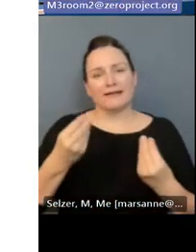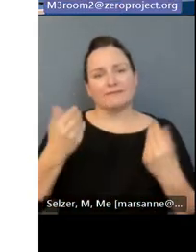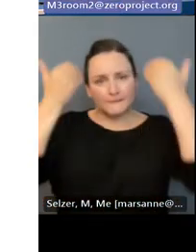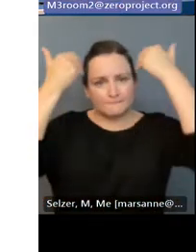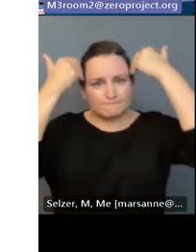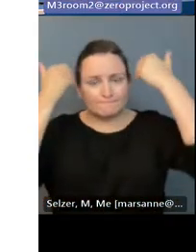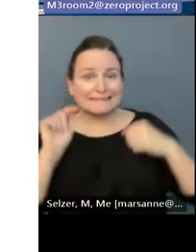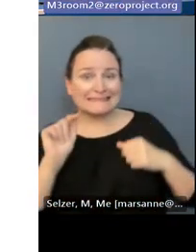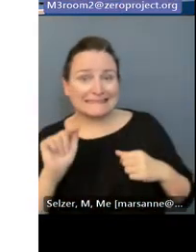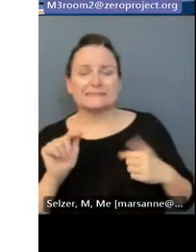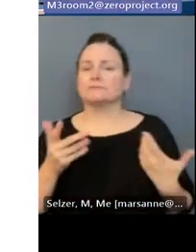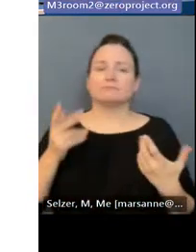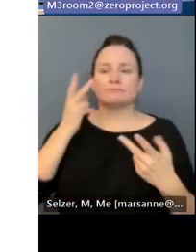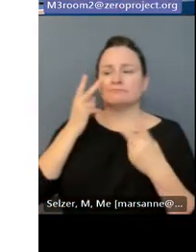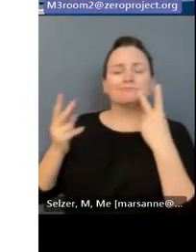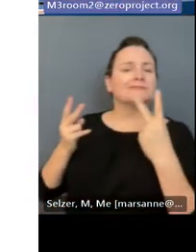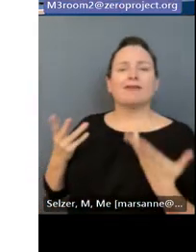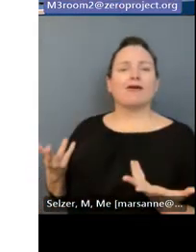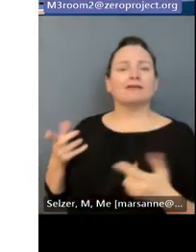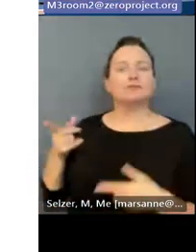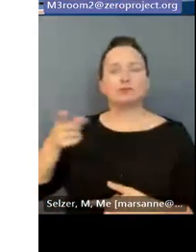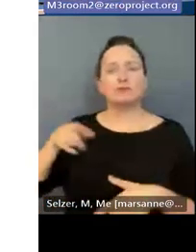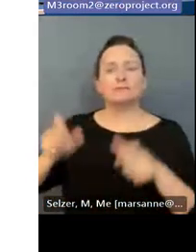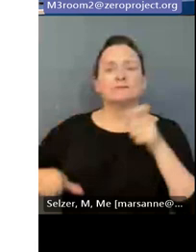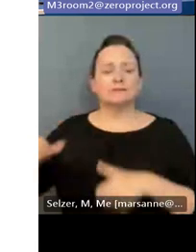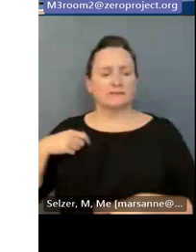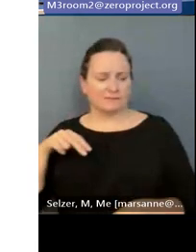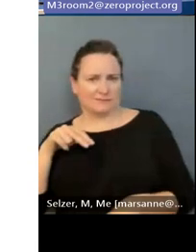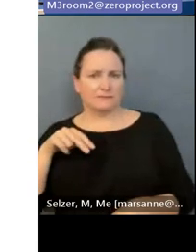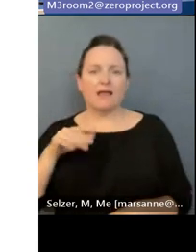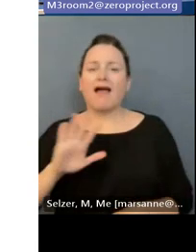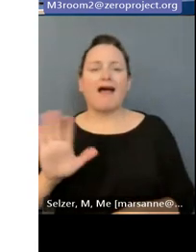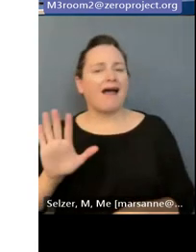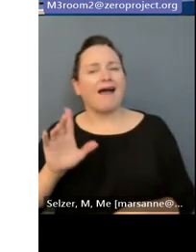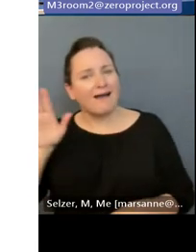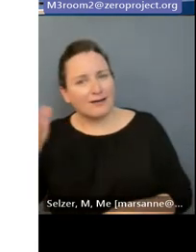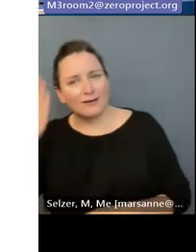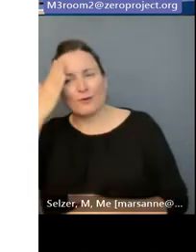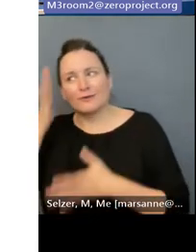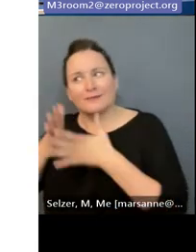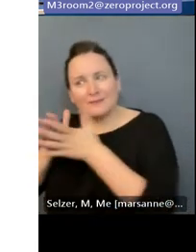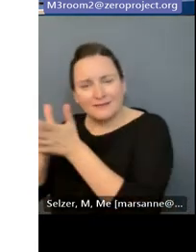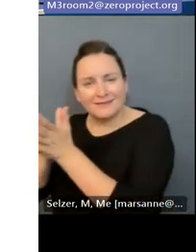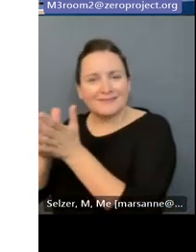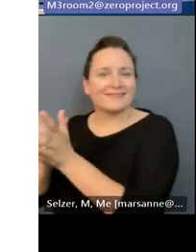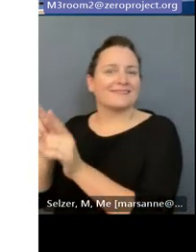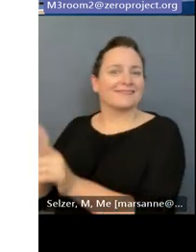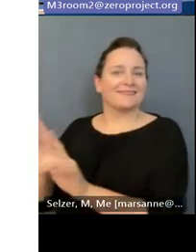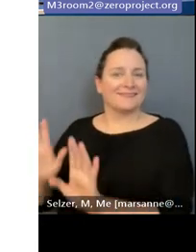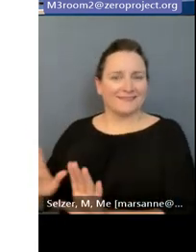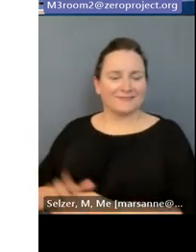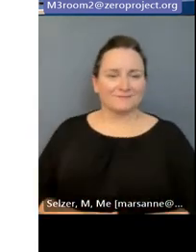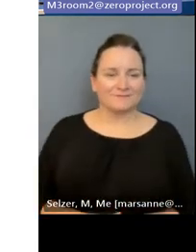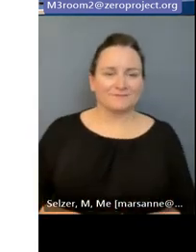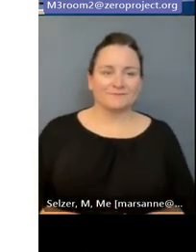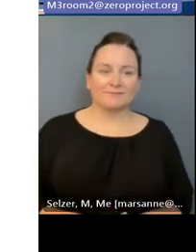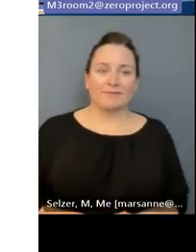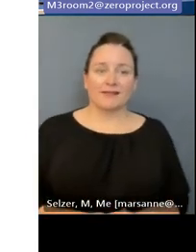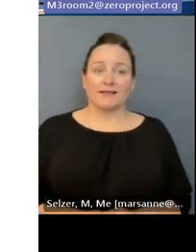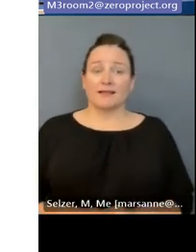So rehabilitation services in India are divided into majorly into four things, like hospital provide them,